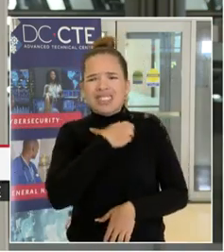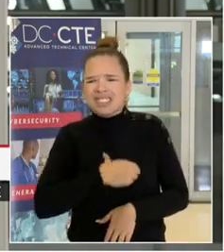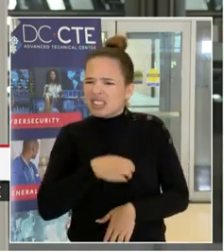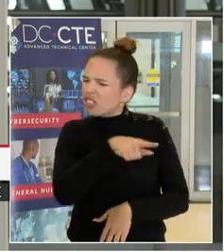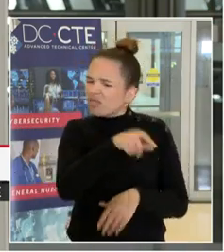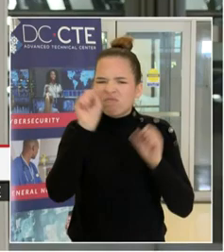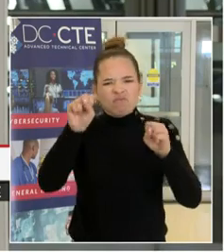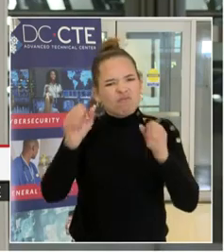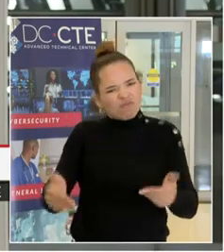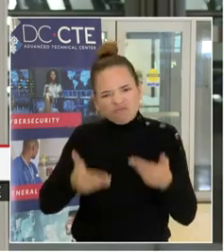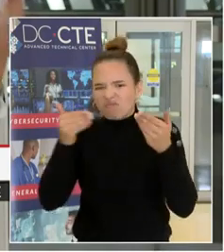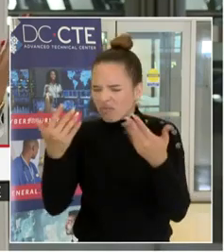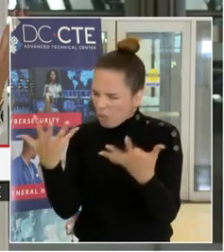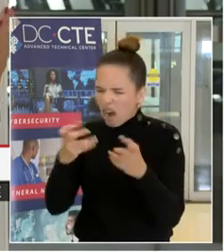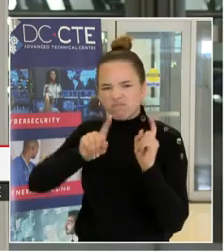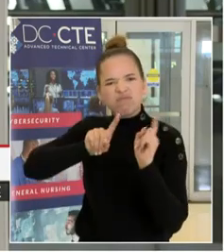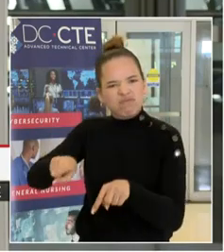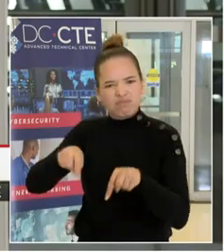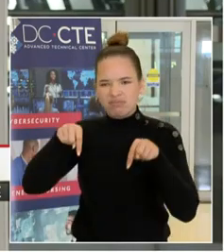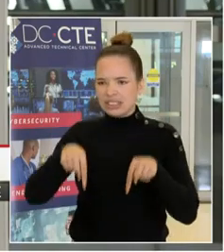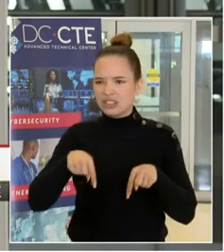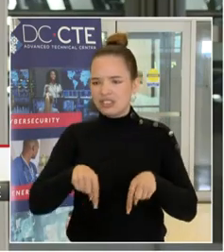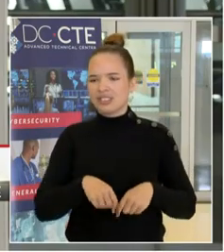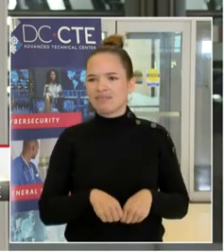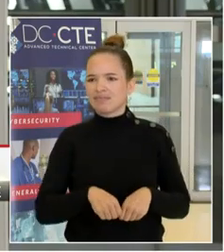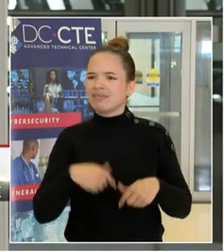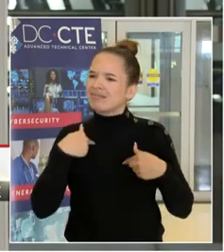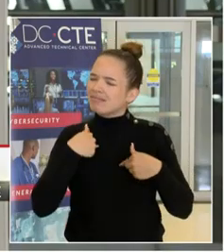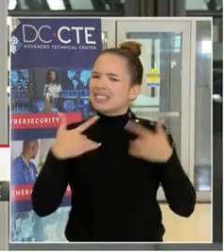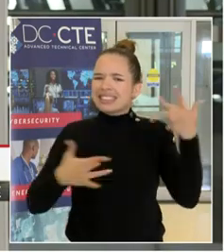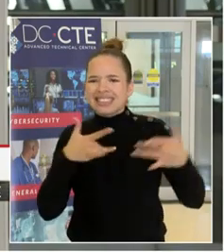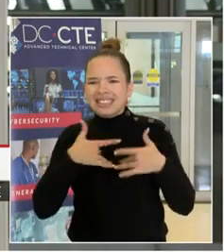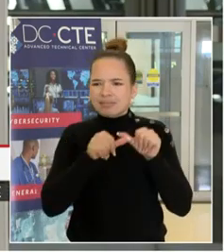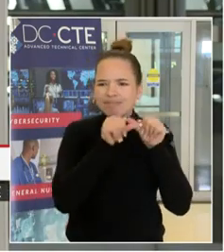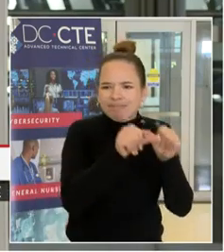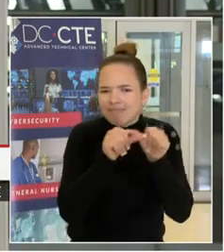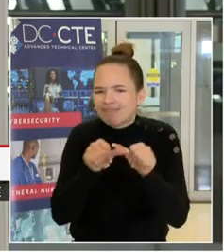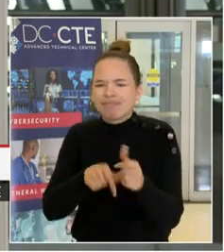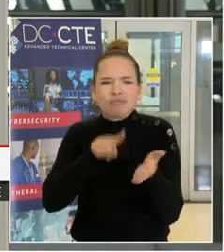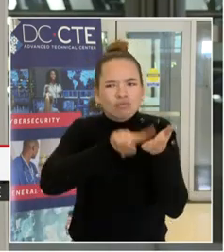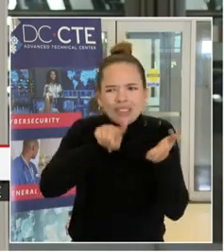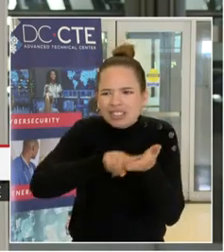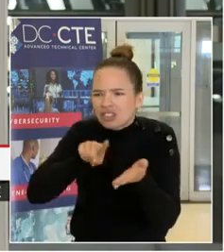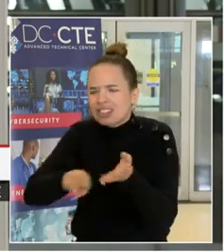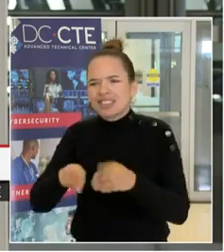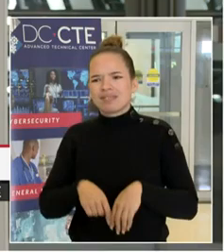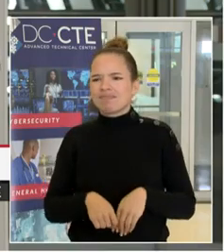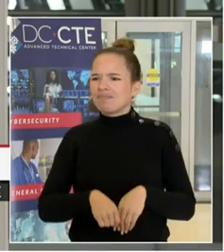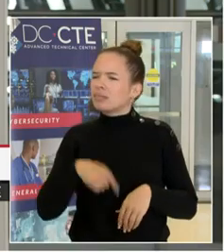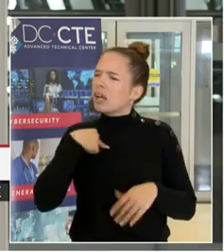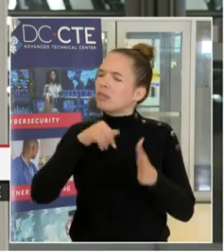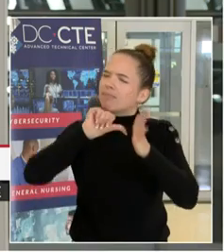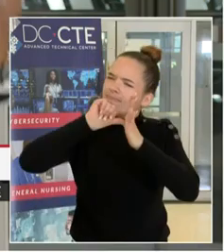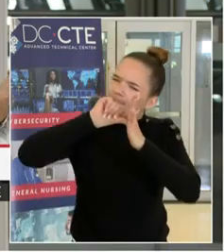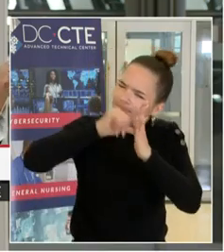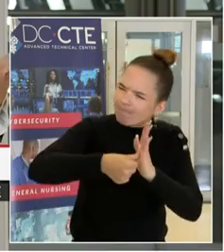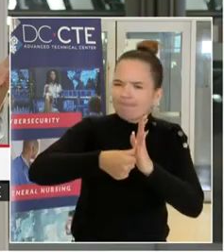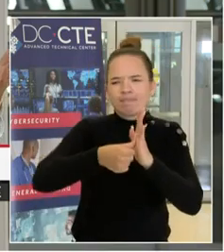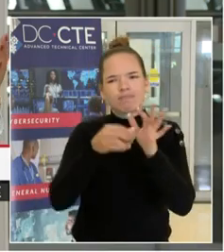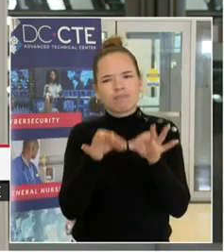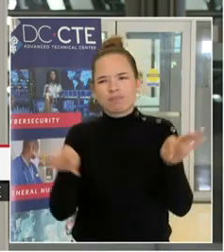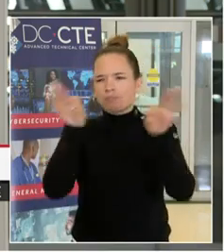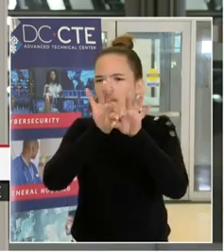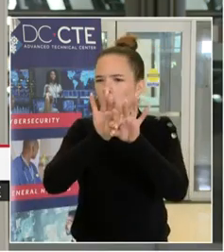we're excited about going through our auditing process. The reason we stress the importance of it is our auditing is done by a